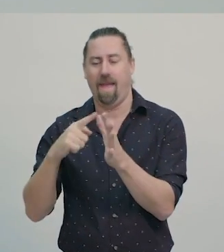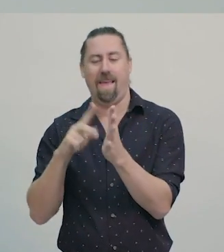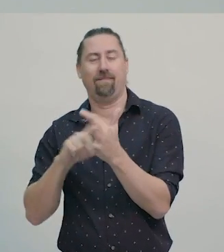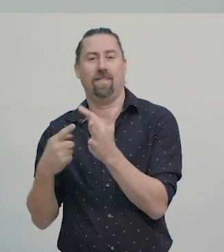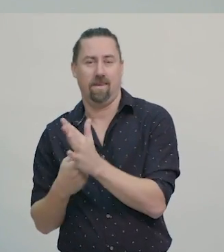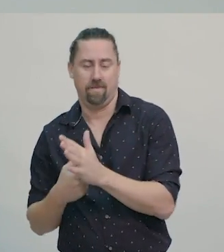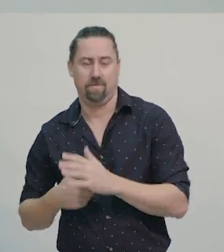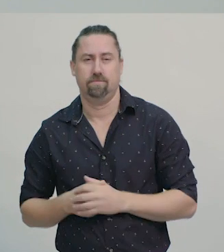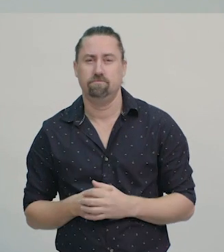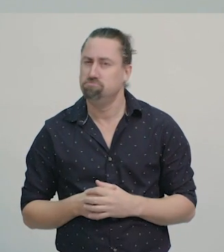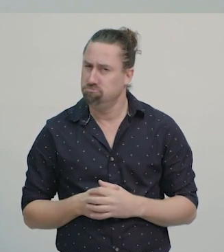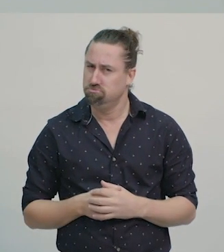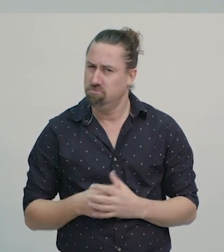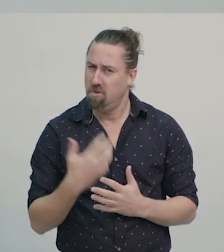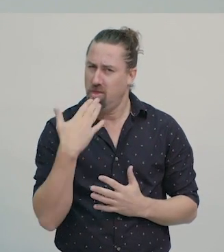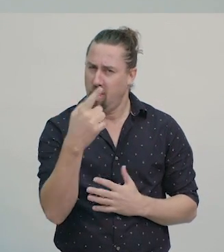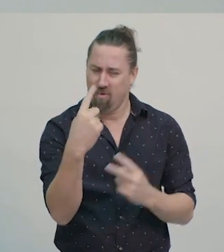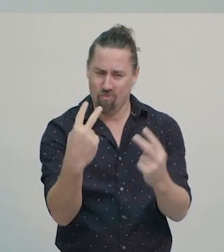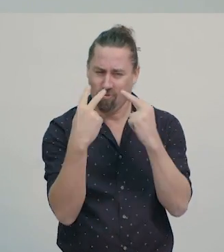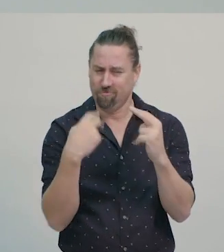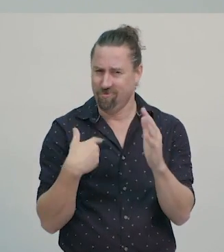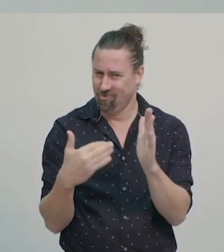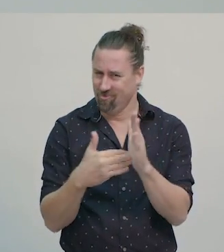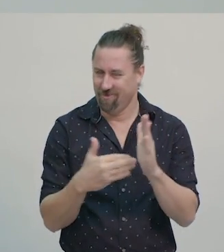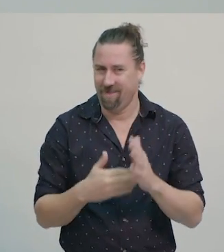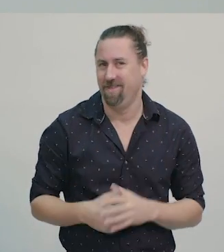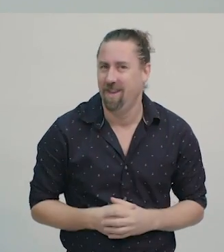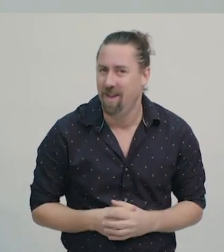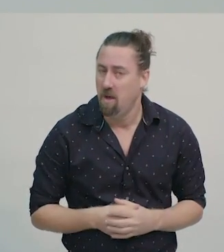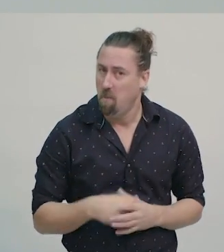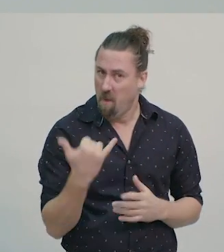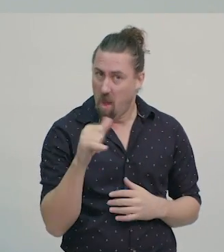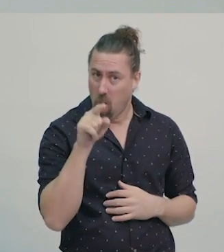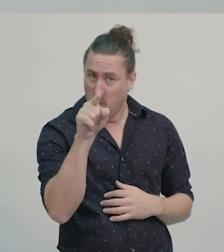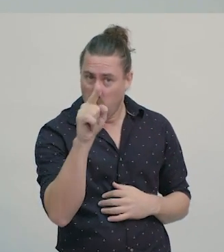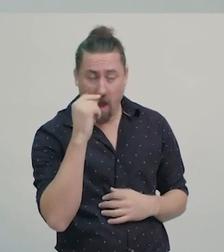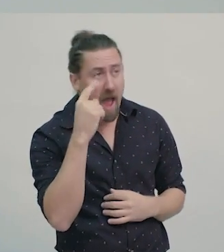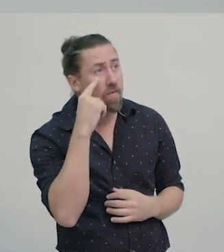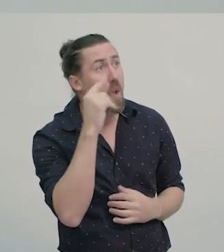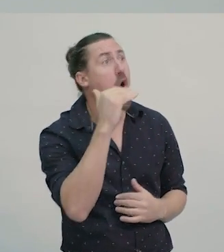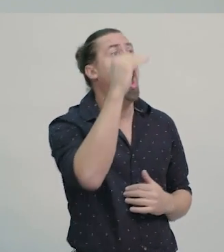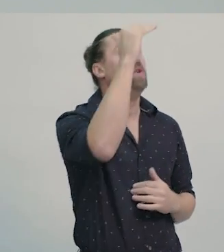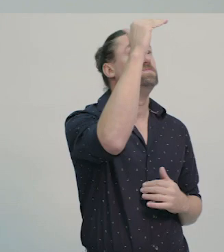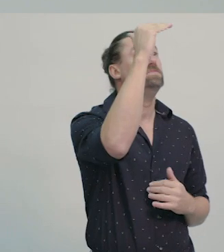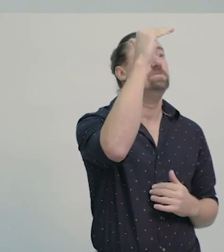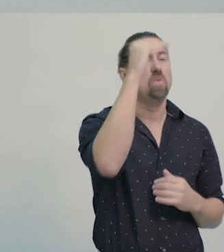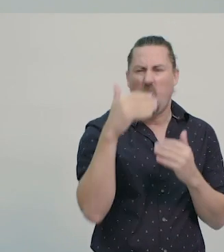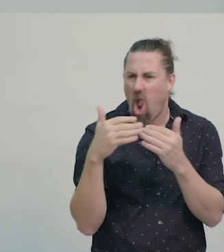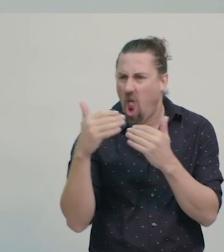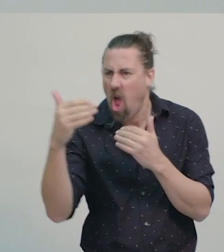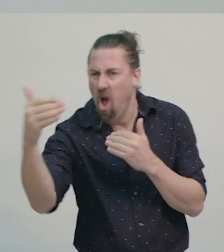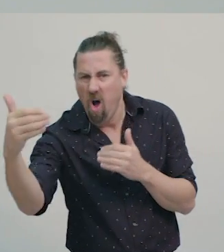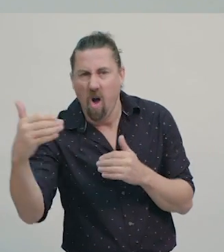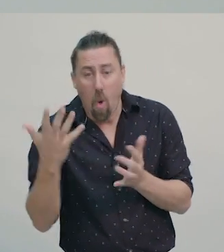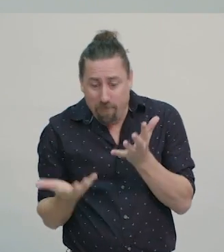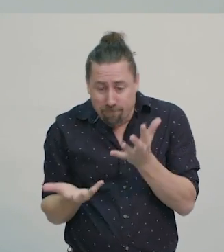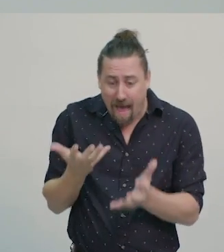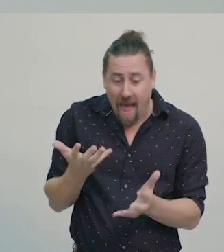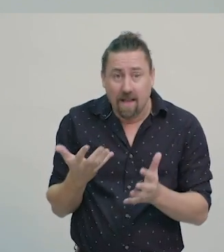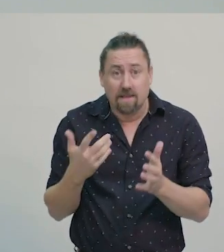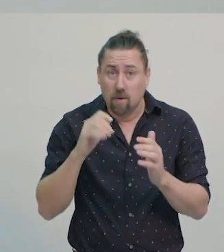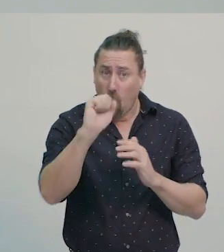hand. Oh boy, the balloon is definitely lighter than the basketball.